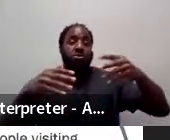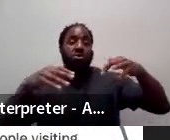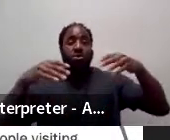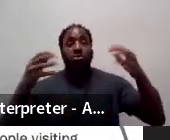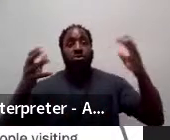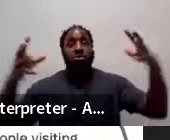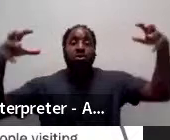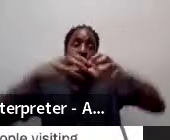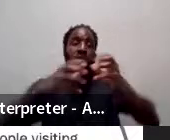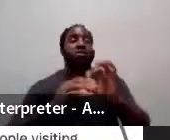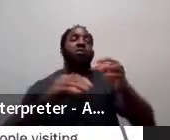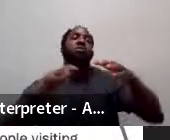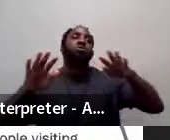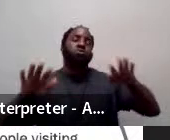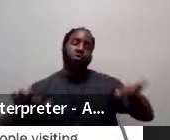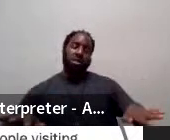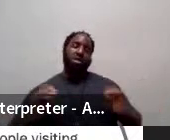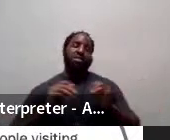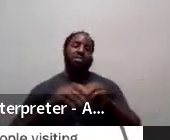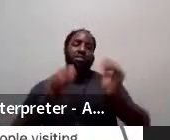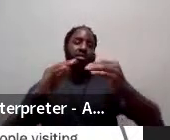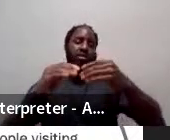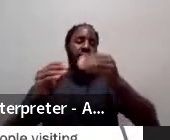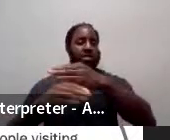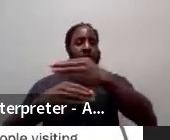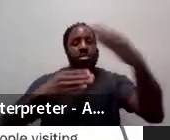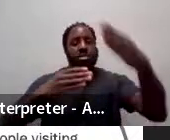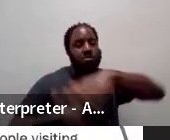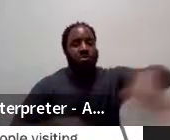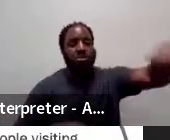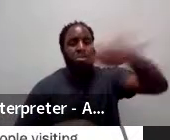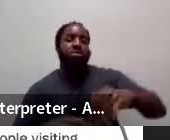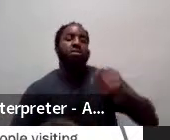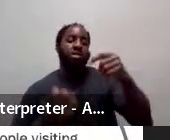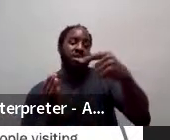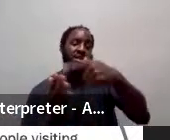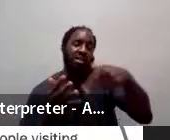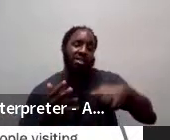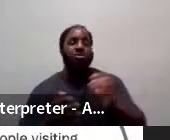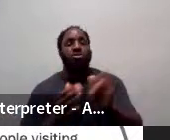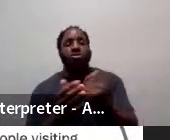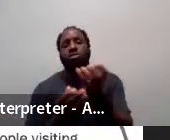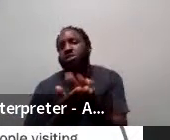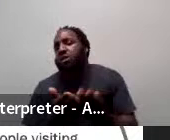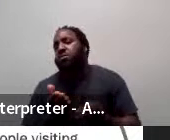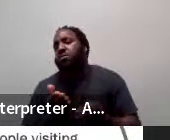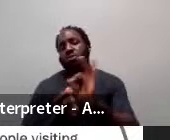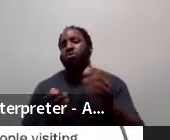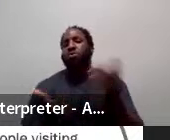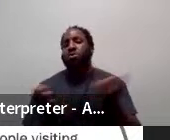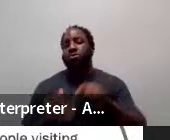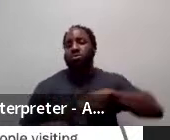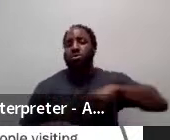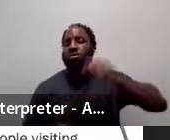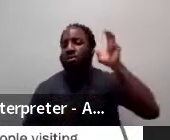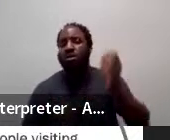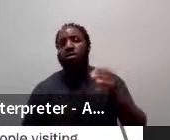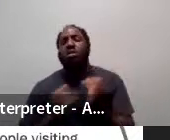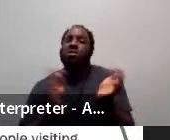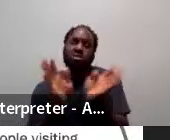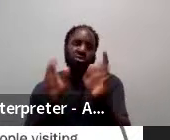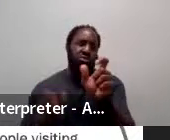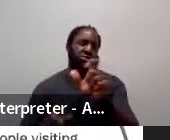neighborhood, and many other items along those lines. This is just some of what we've heard. We have an address at the top of the screen. I encourage you to go